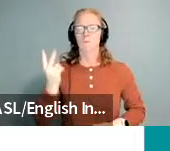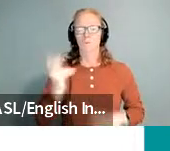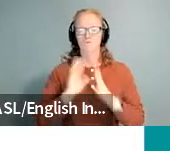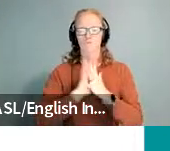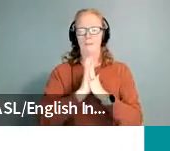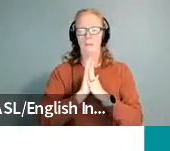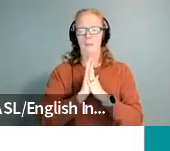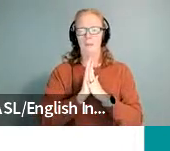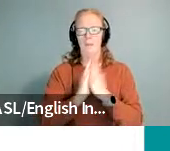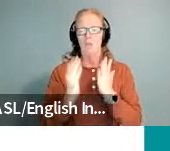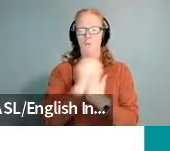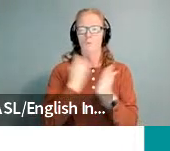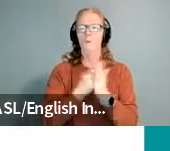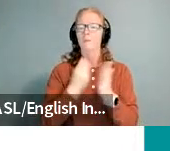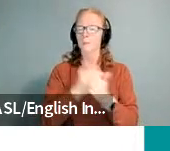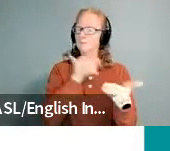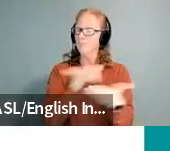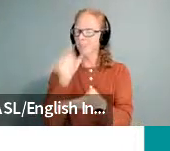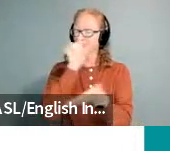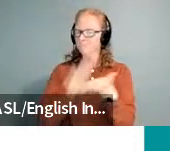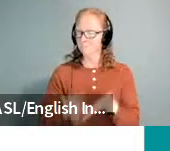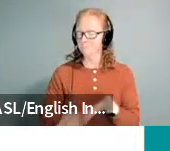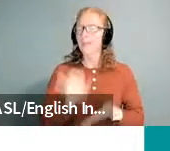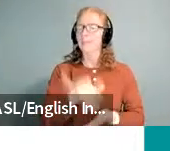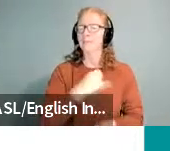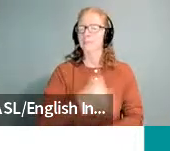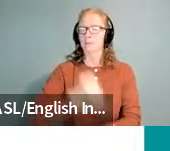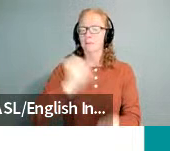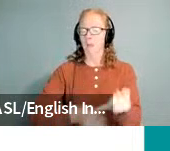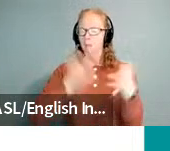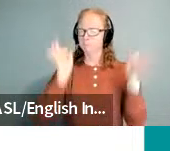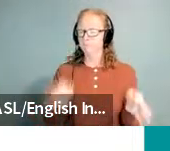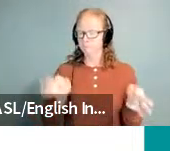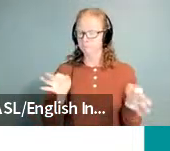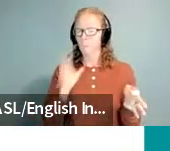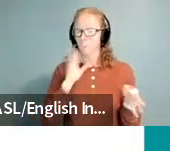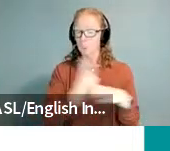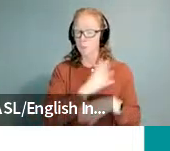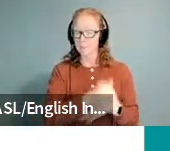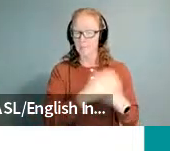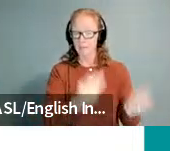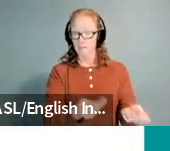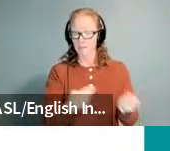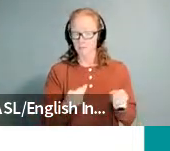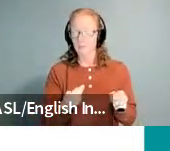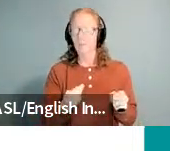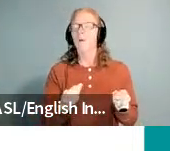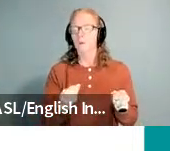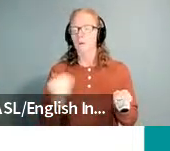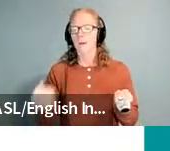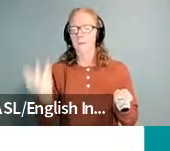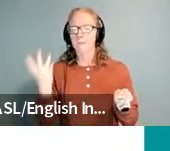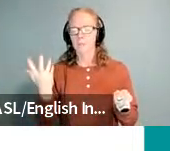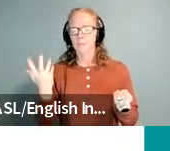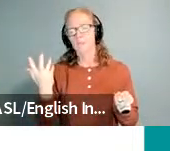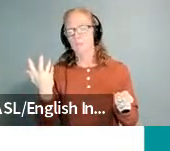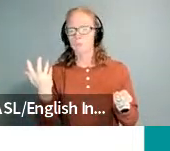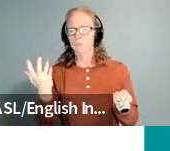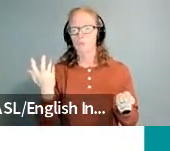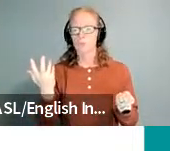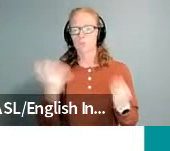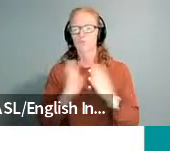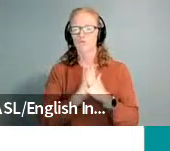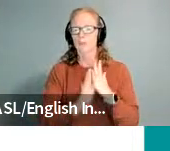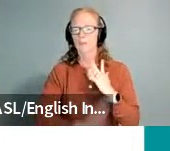study that will be the final determination of how much traffic